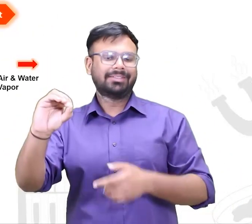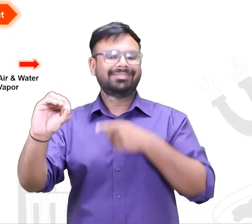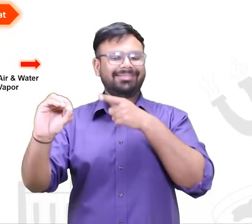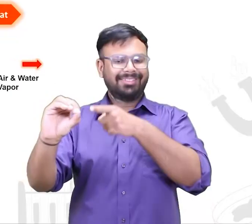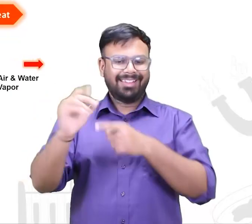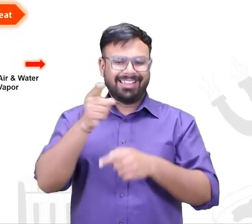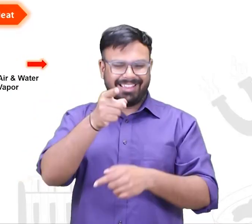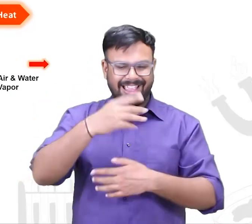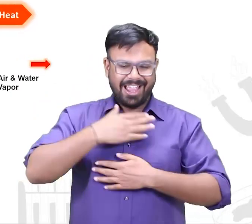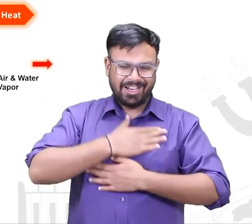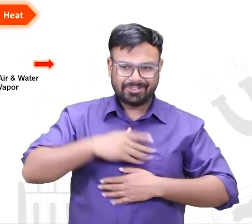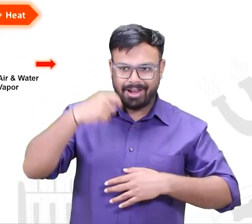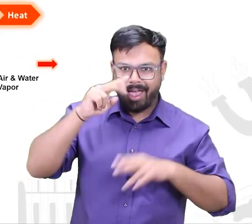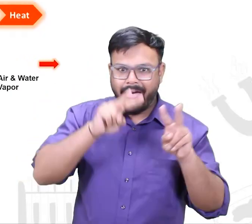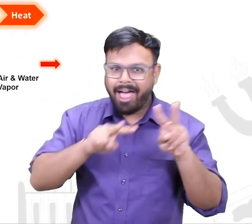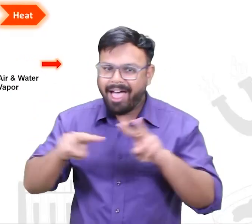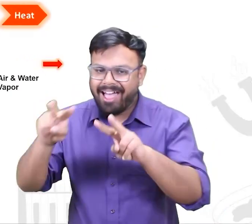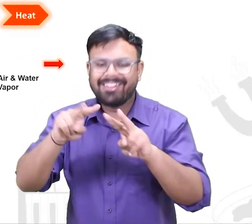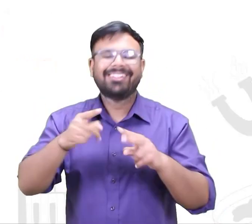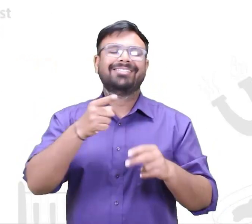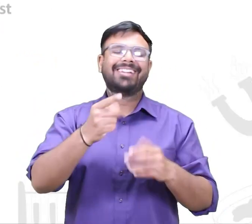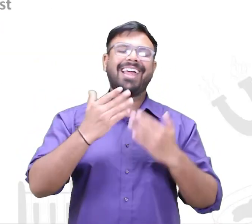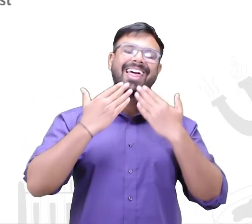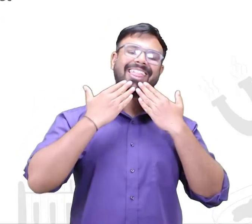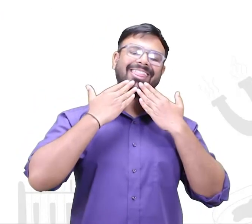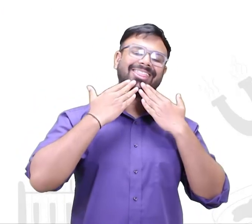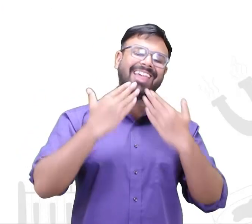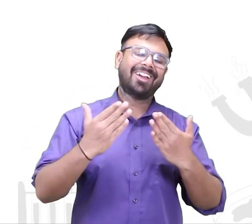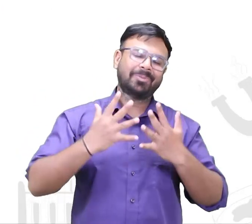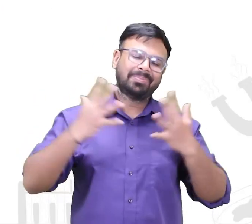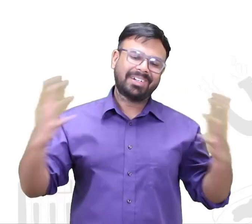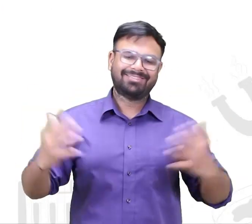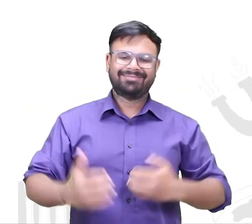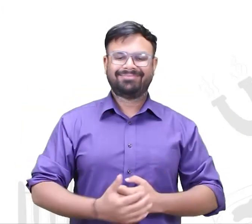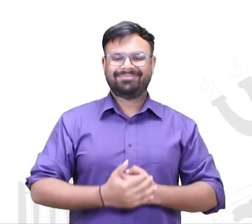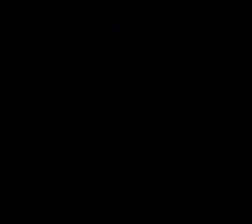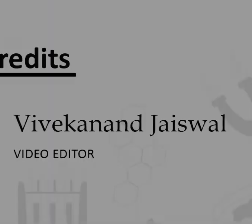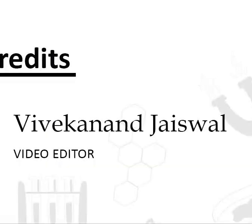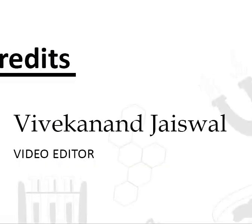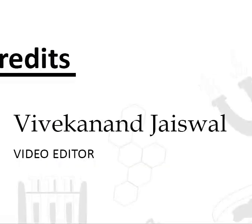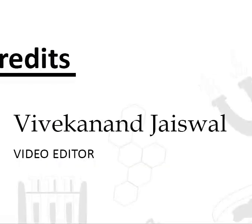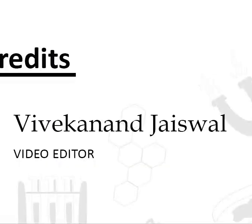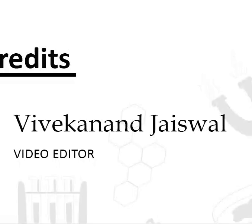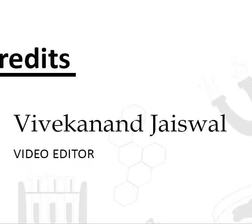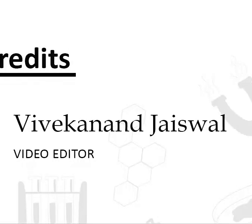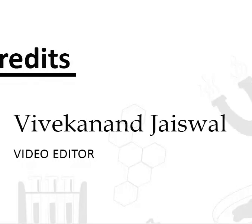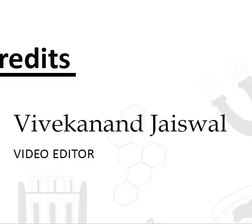water, H2O, and heat. Hope you all enjoyed this video. Thank you very much.